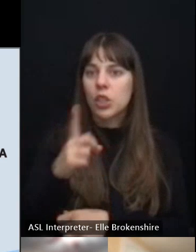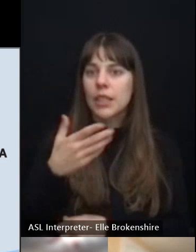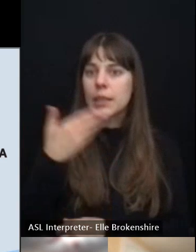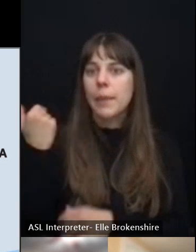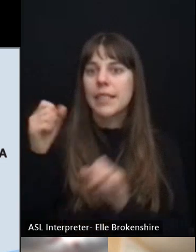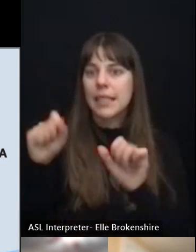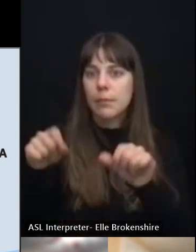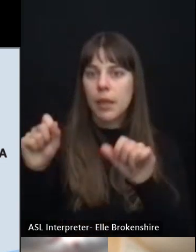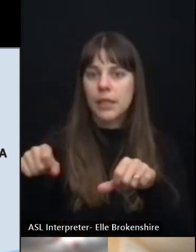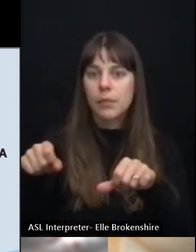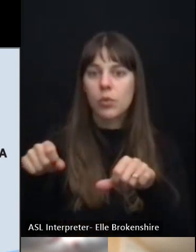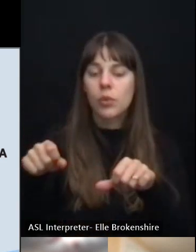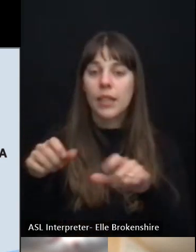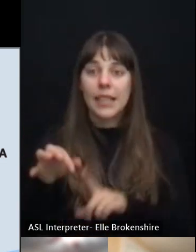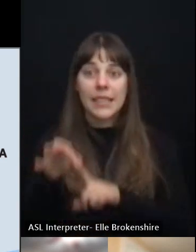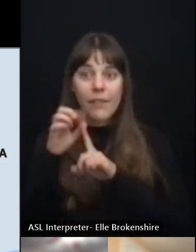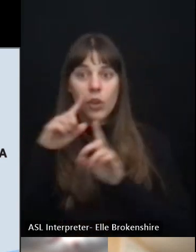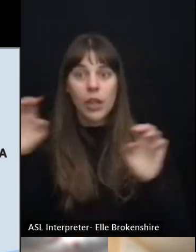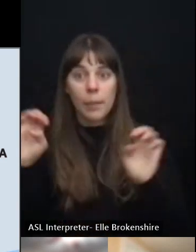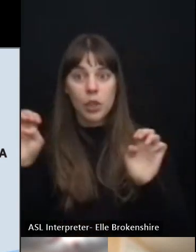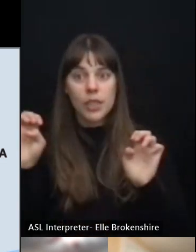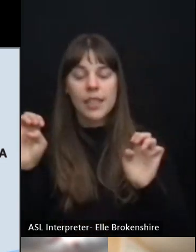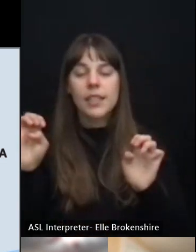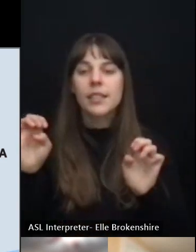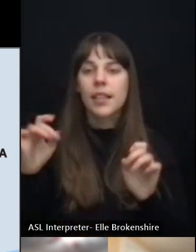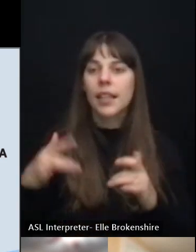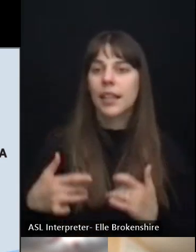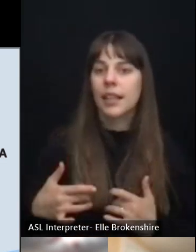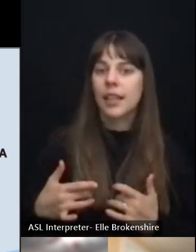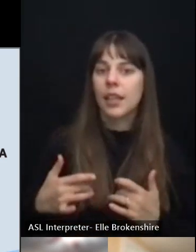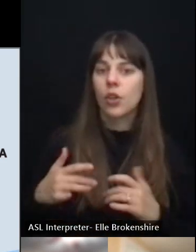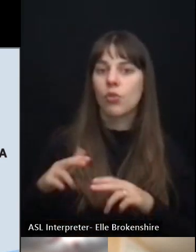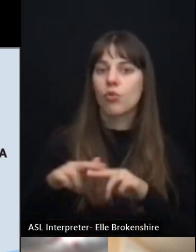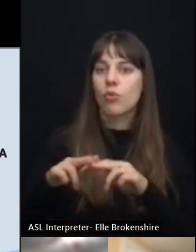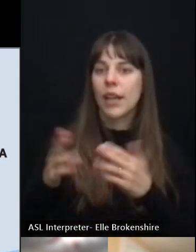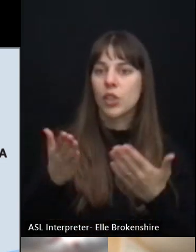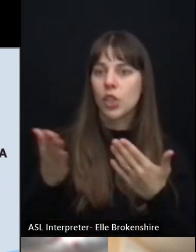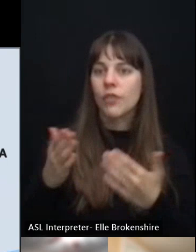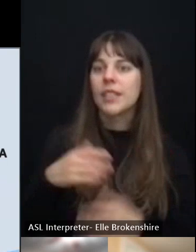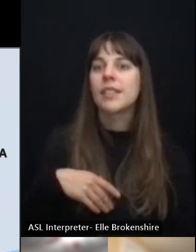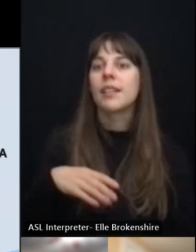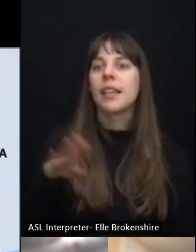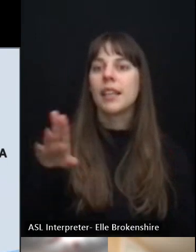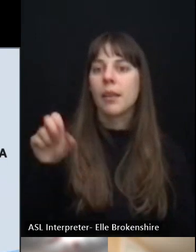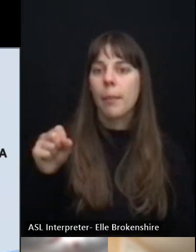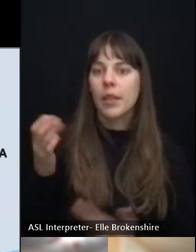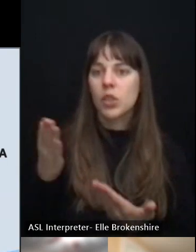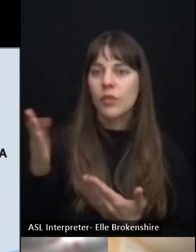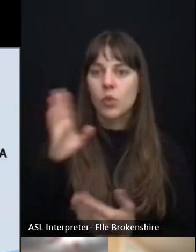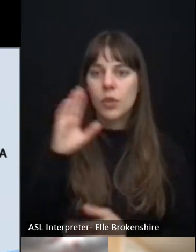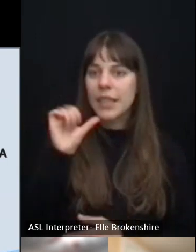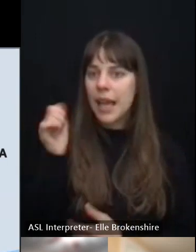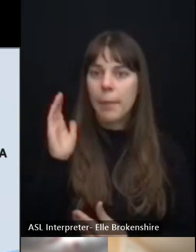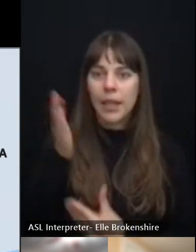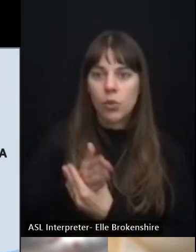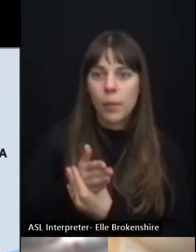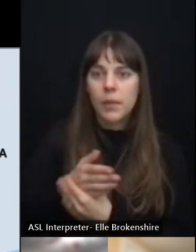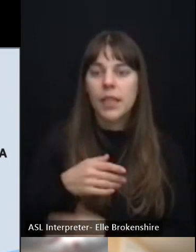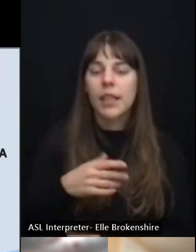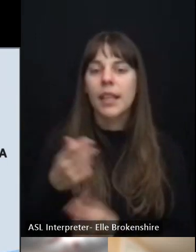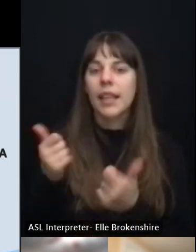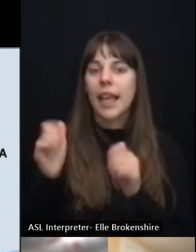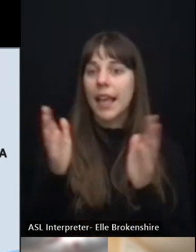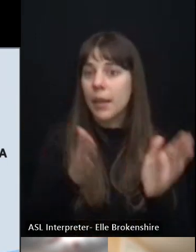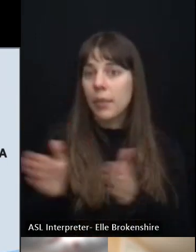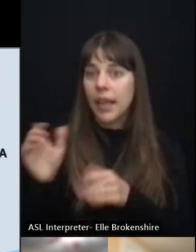their own, that the rail service and the detoured bus service will not be disrupted, that any planned work that they